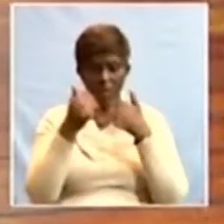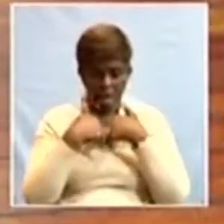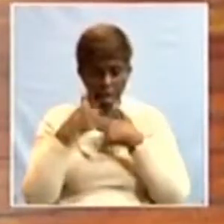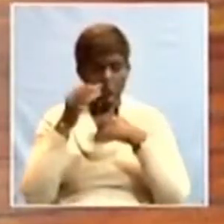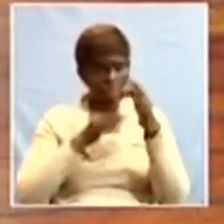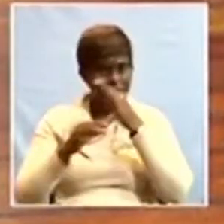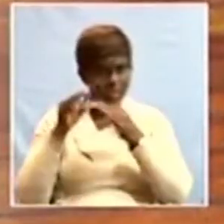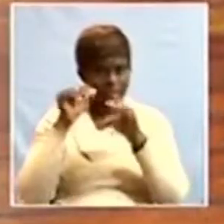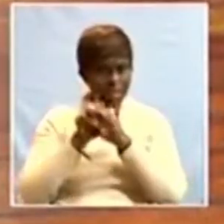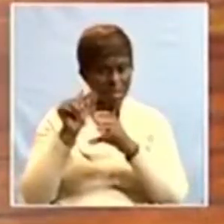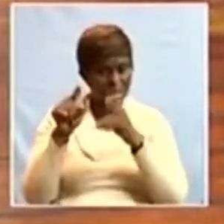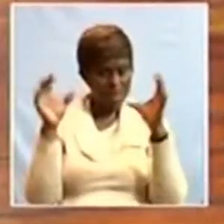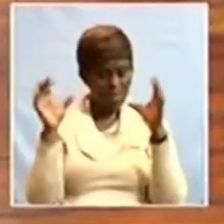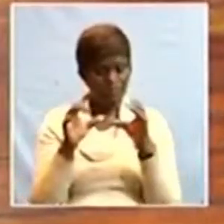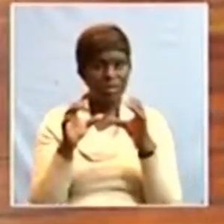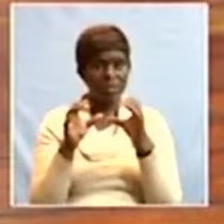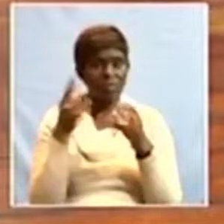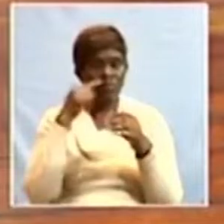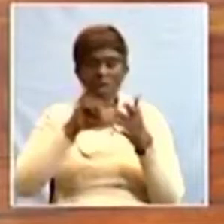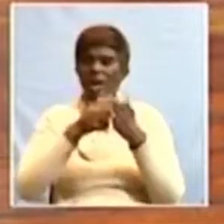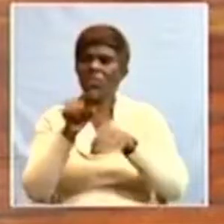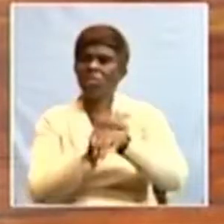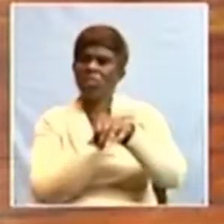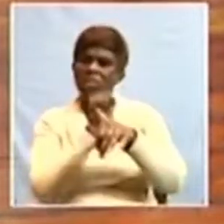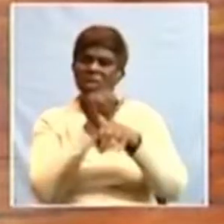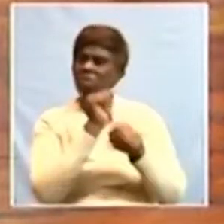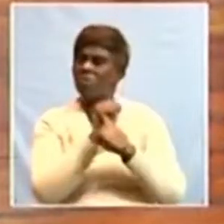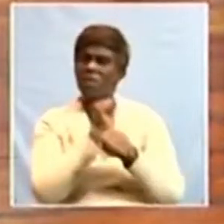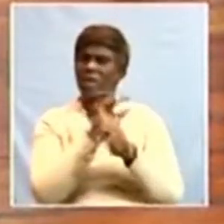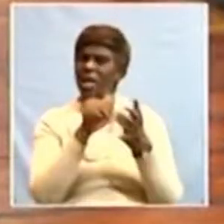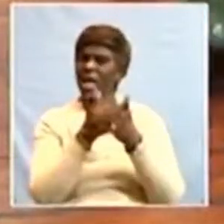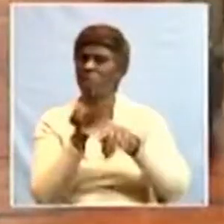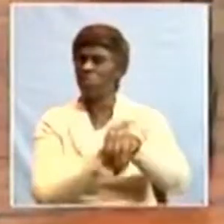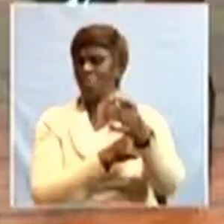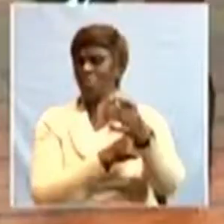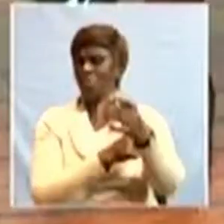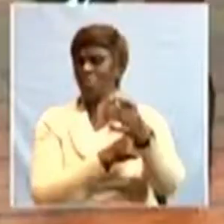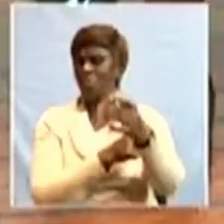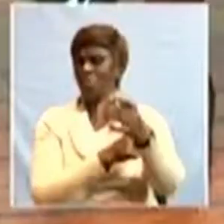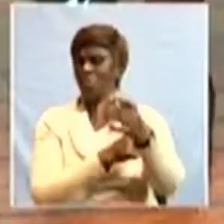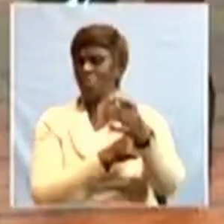the committee, for how long has it been working?